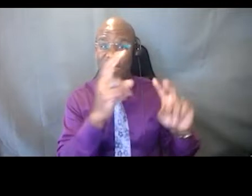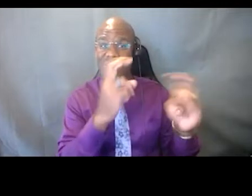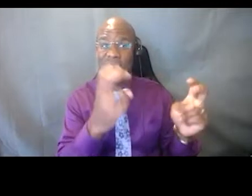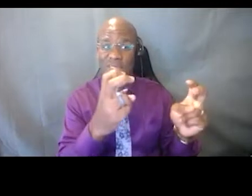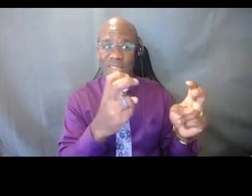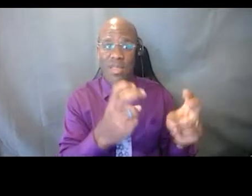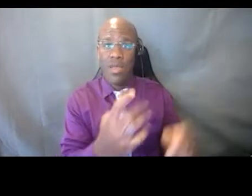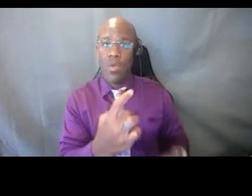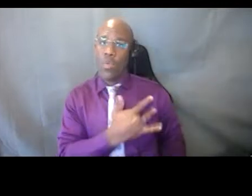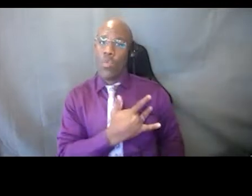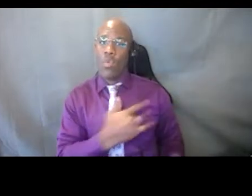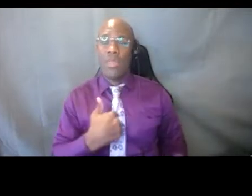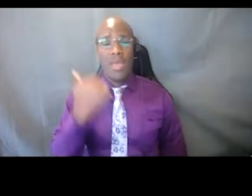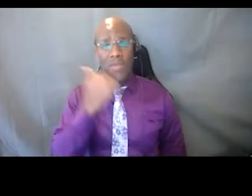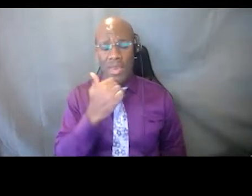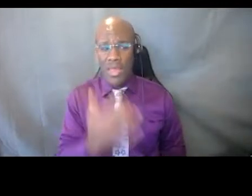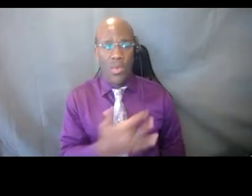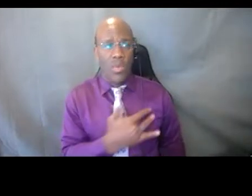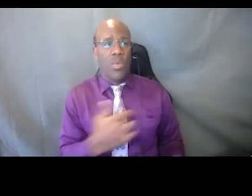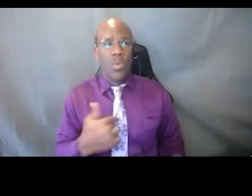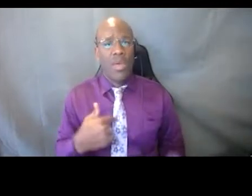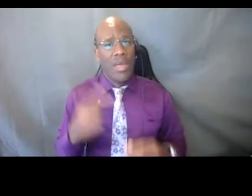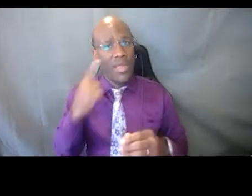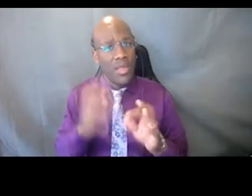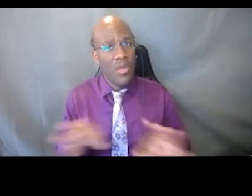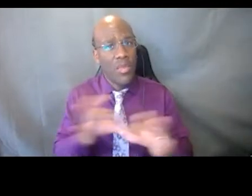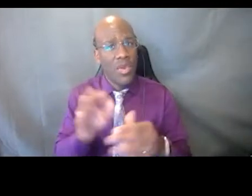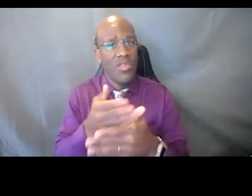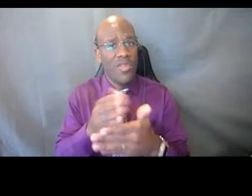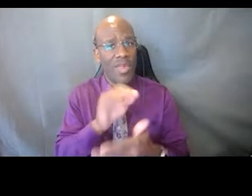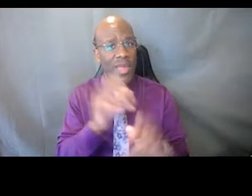words. Thank you. And I think definitely